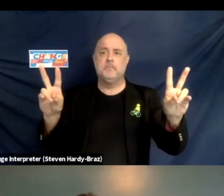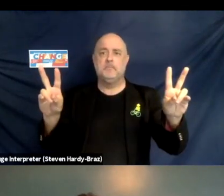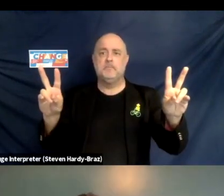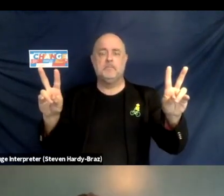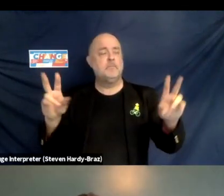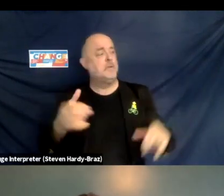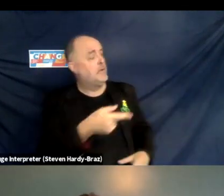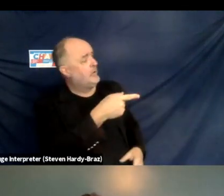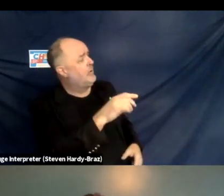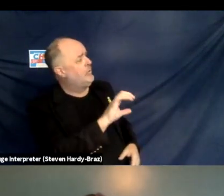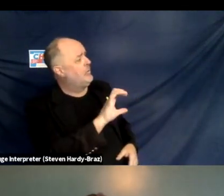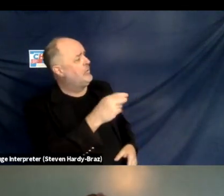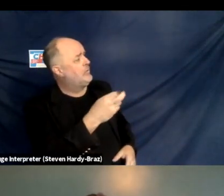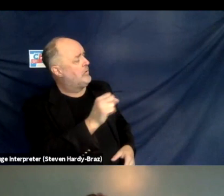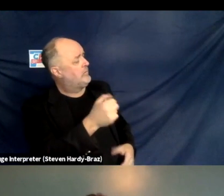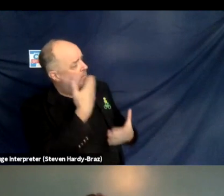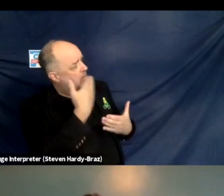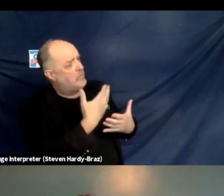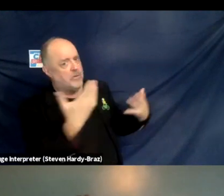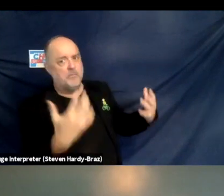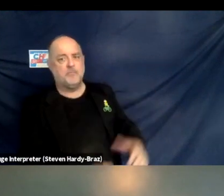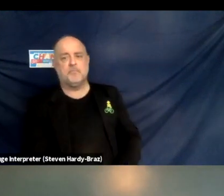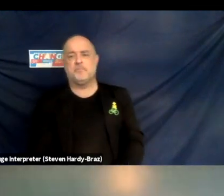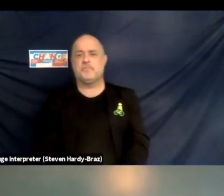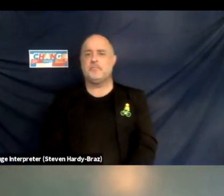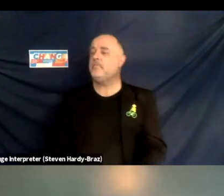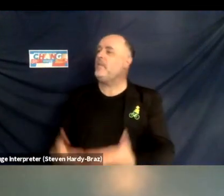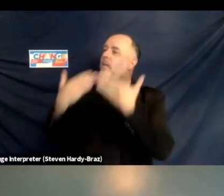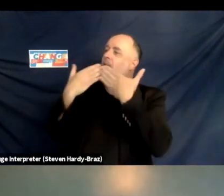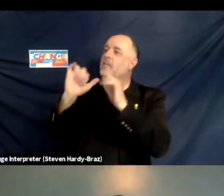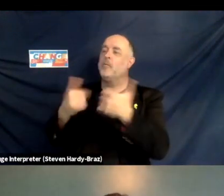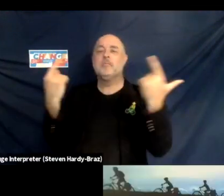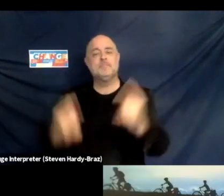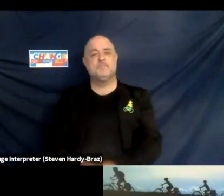Same to you, Charles. Thanks so much. All right. Thanks, everybody.